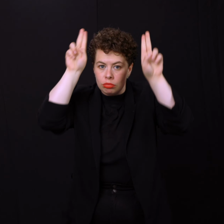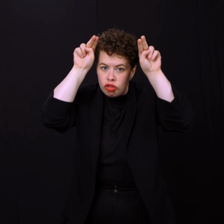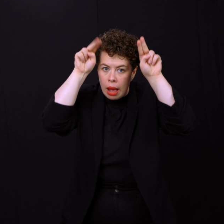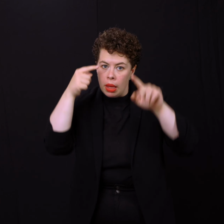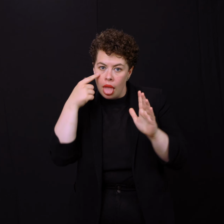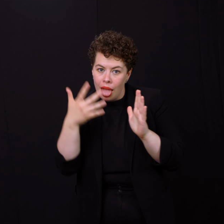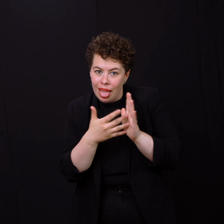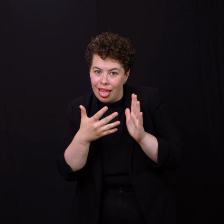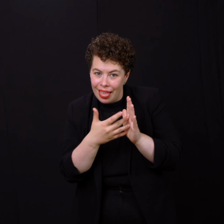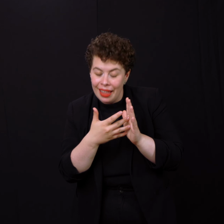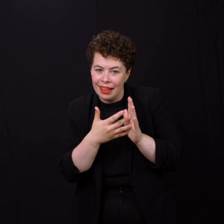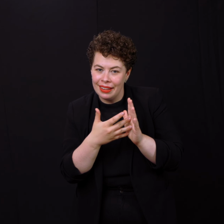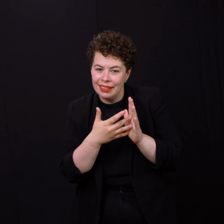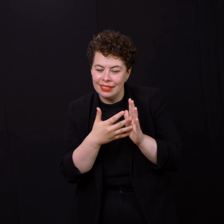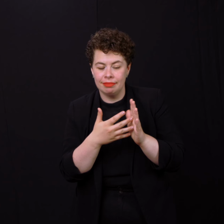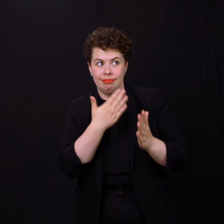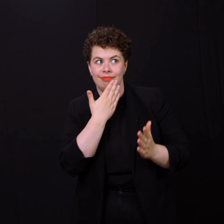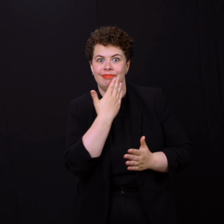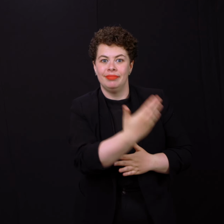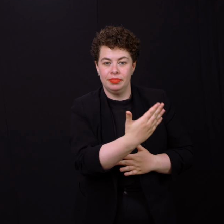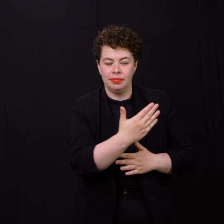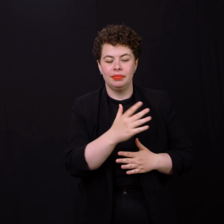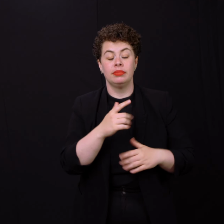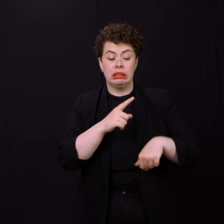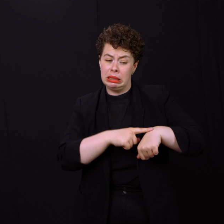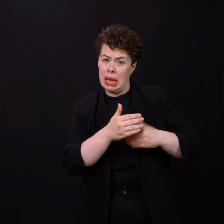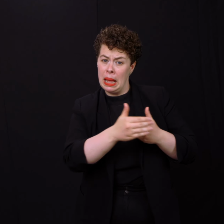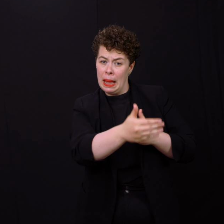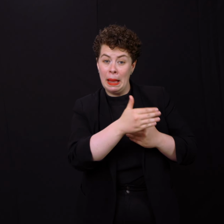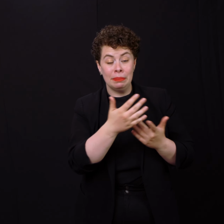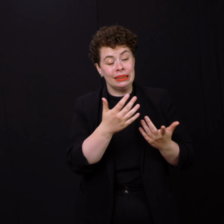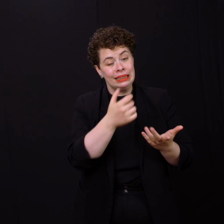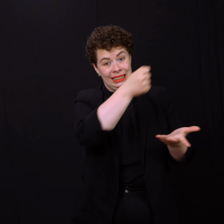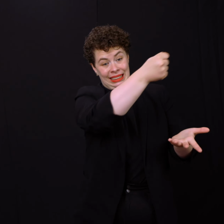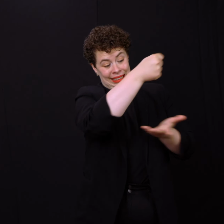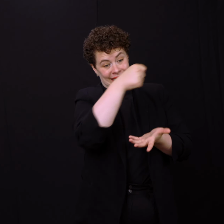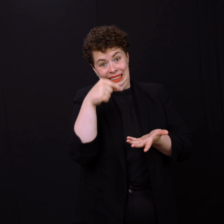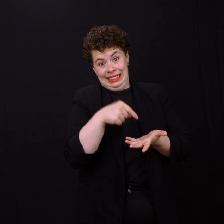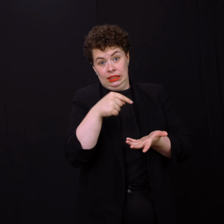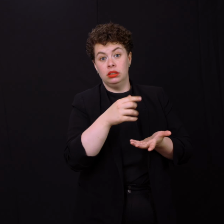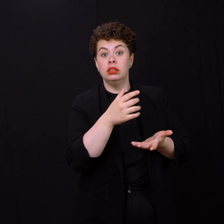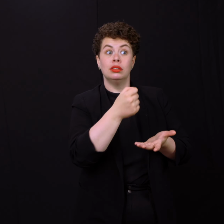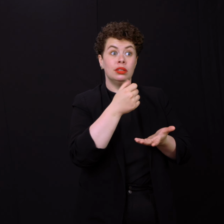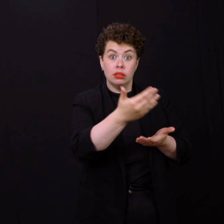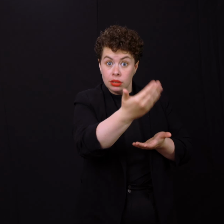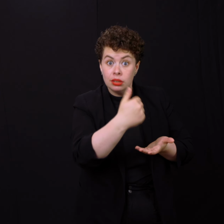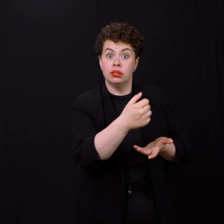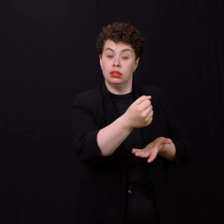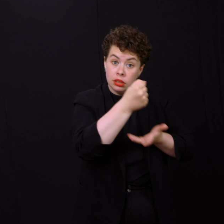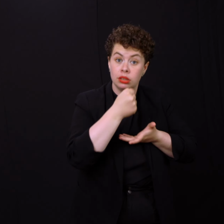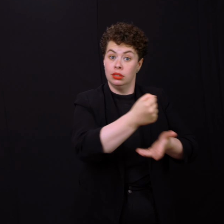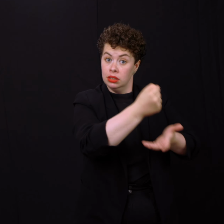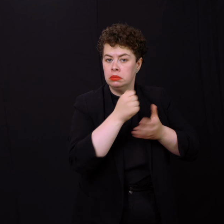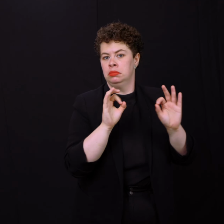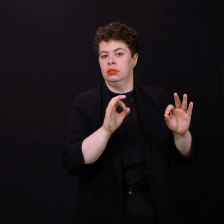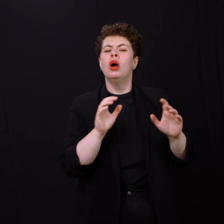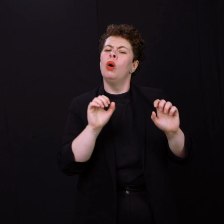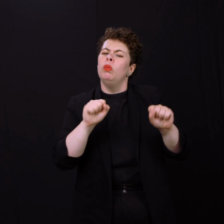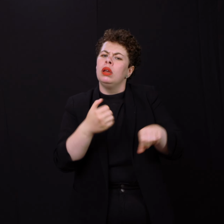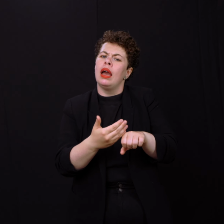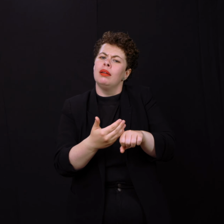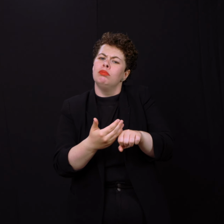of this work. It really does depend on funding. We can get the kind of preclinical work to